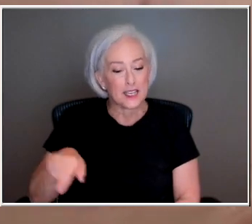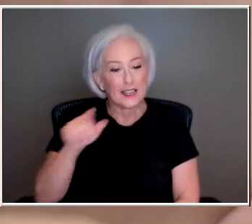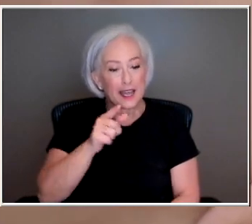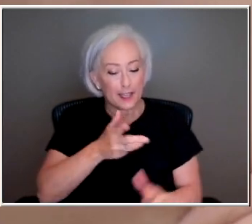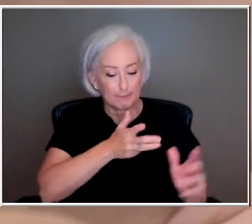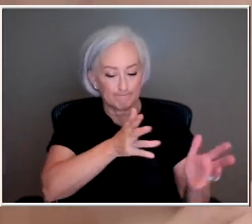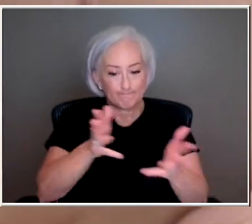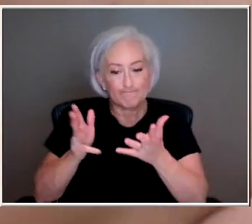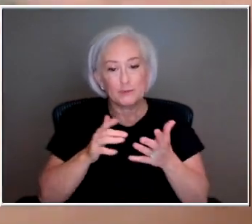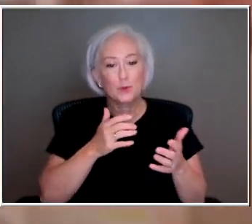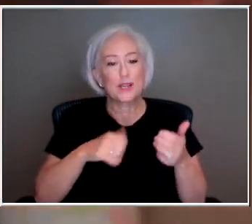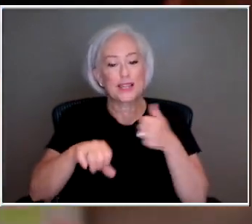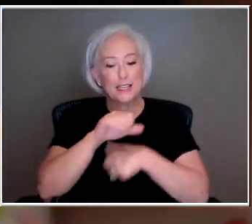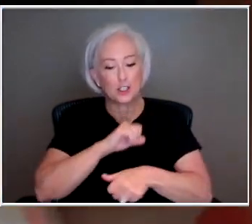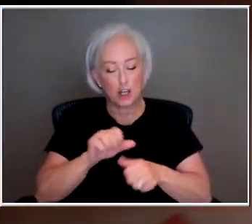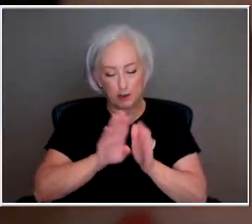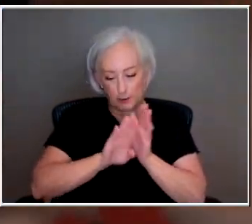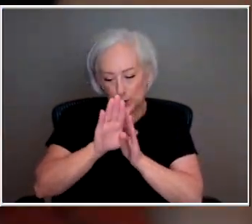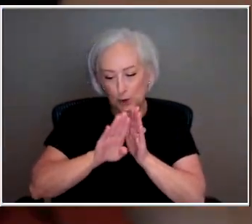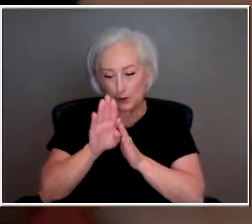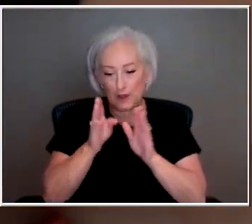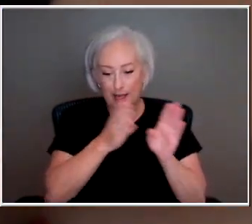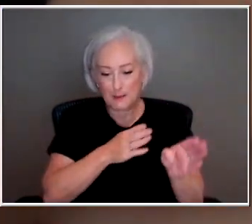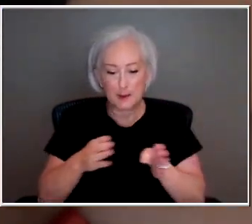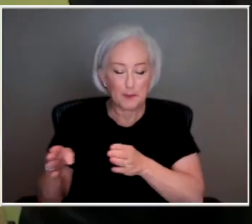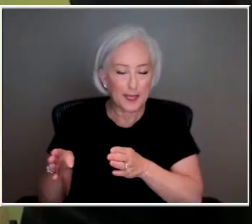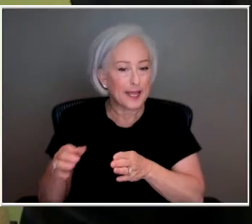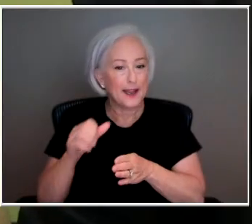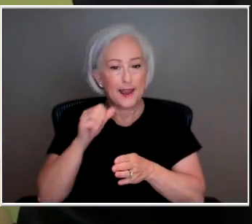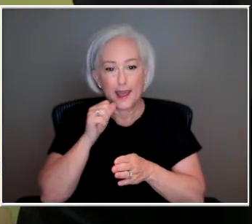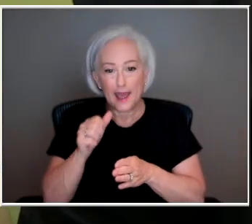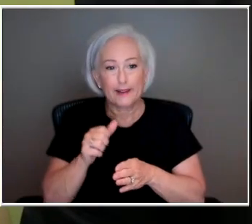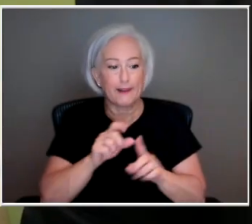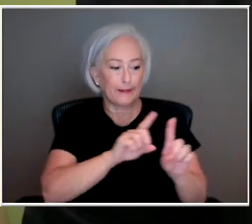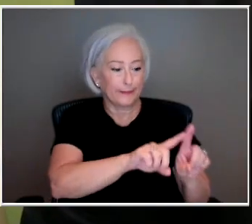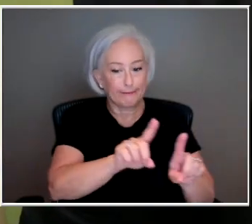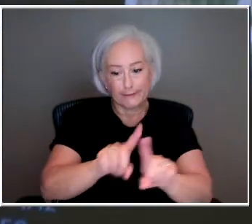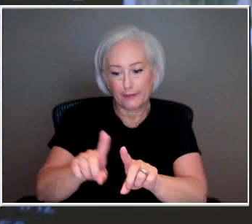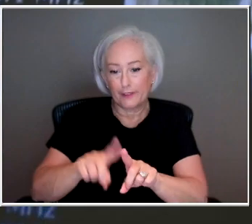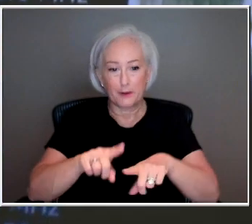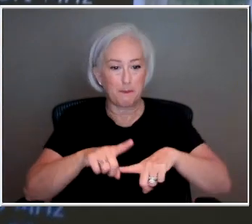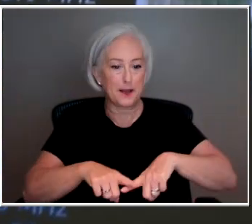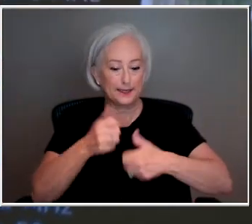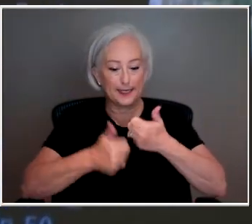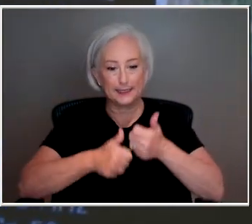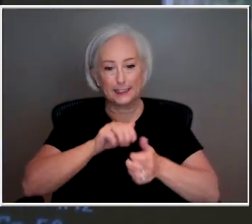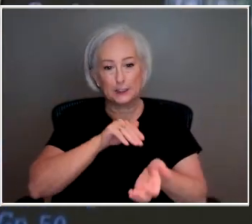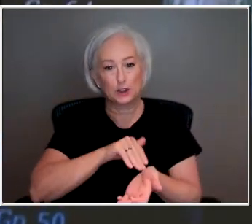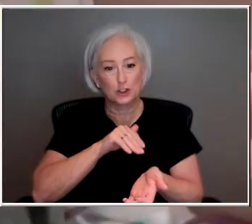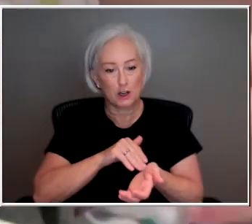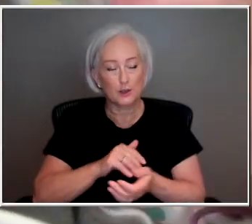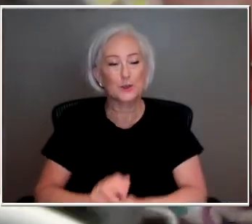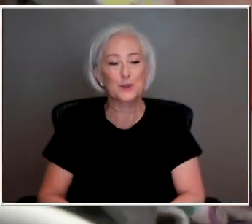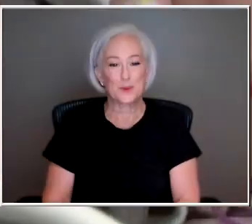one plan instead of kind of 2 different conflicting plans depending on who saw her.